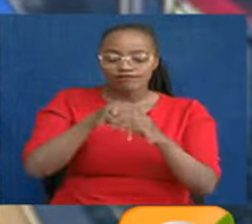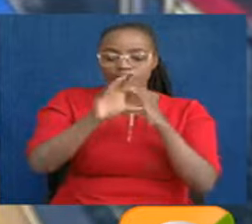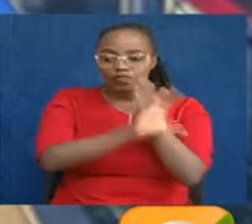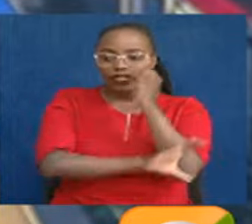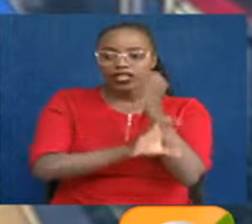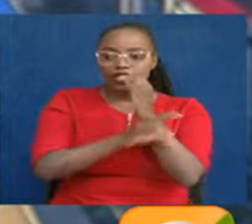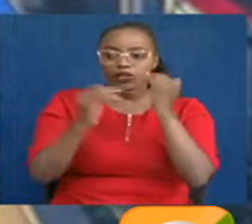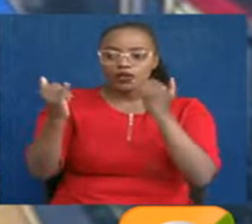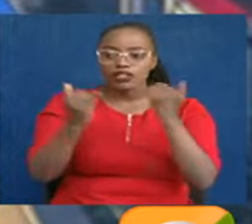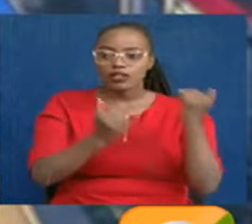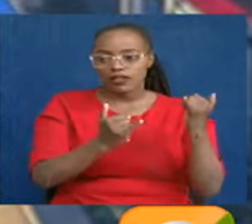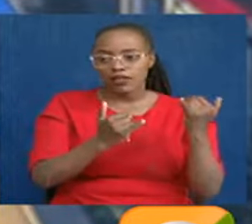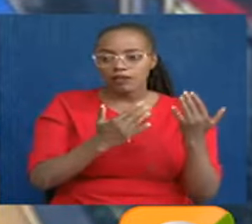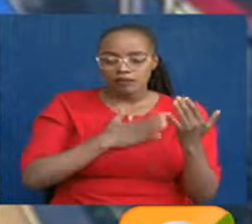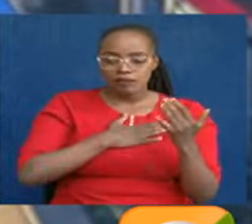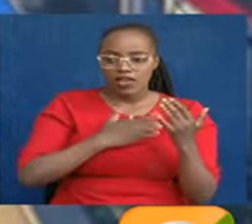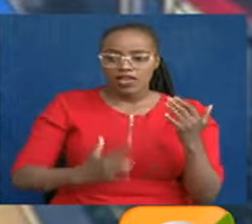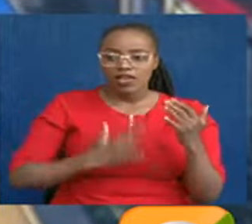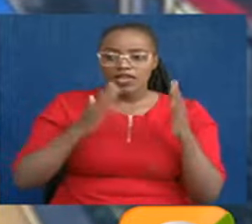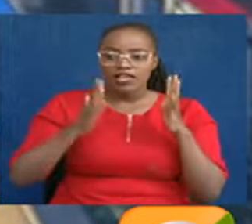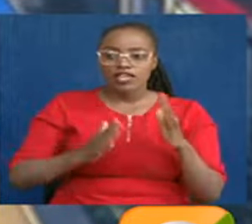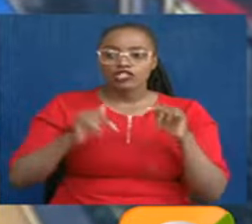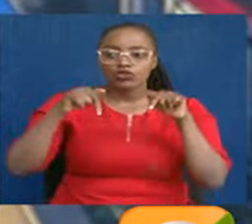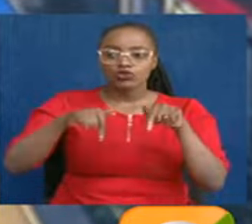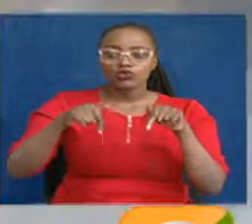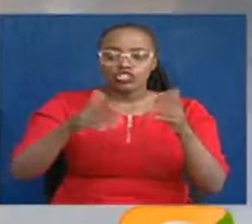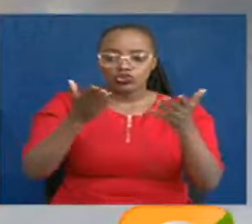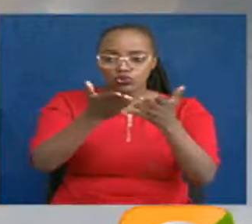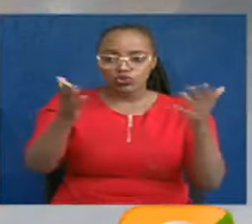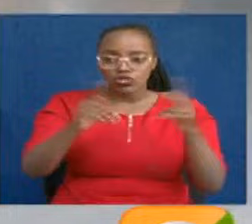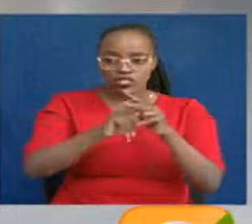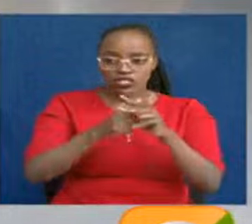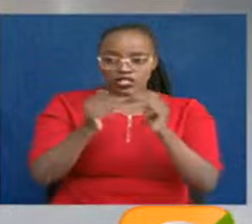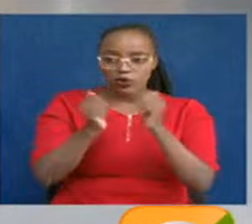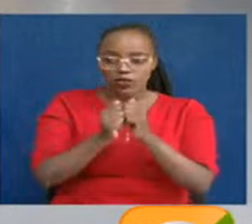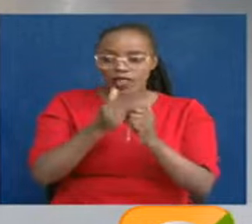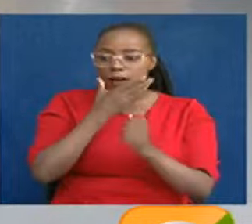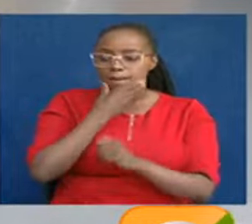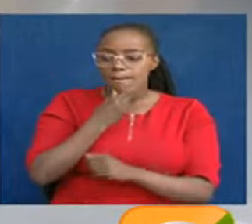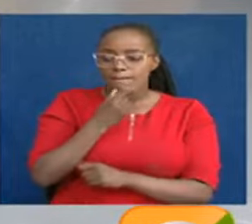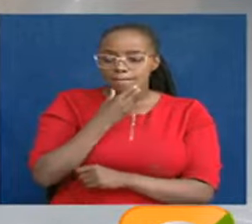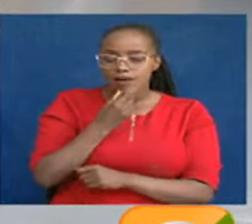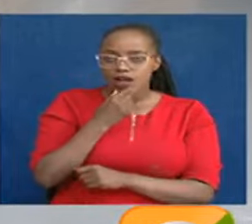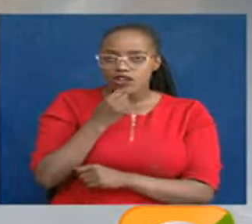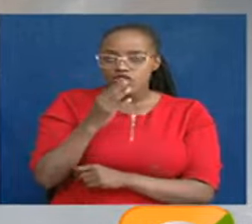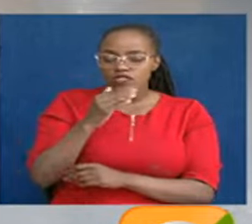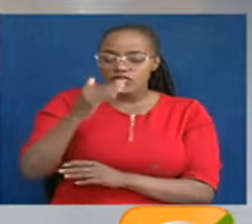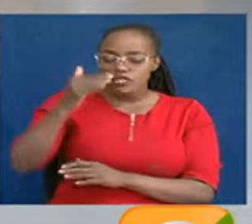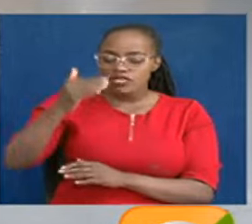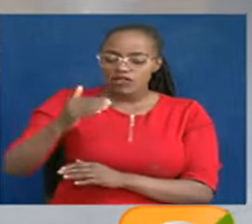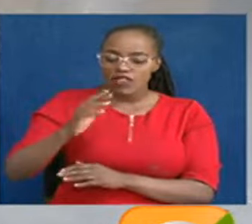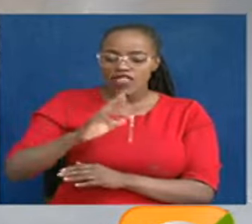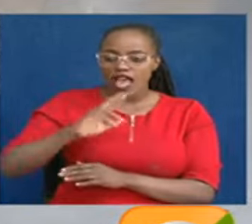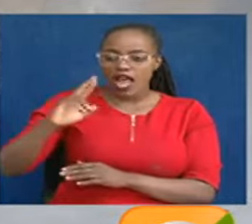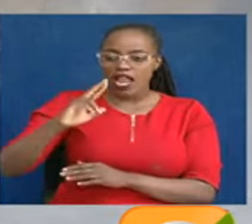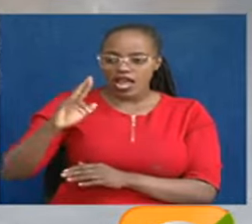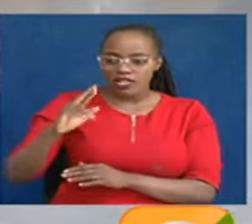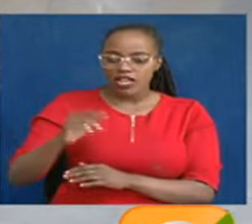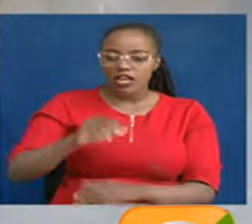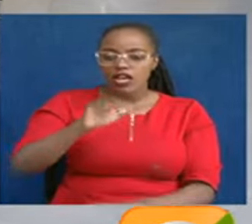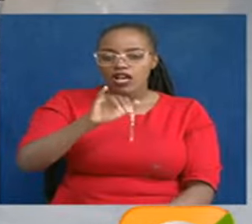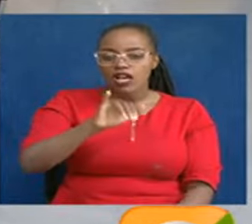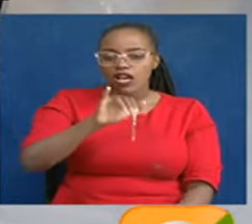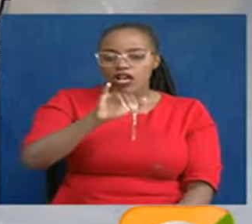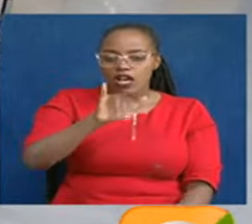me introduce my guests to you, starting with the man on my immediate right. That's Wan Murdani,